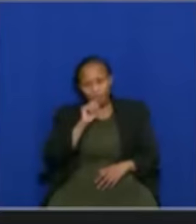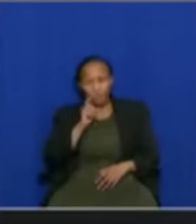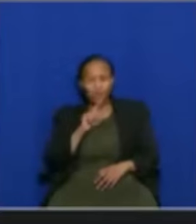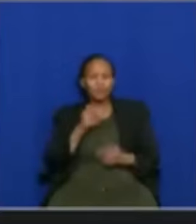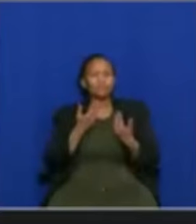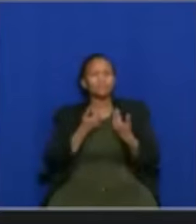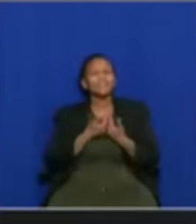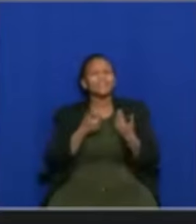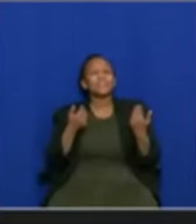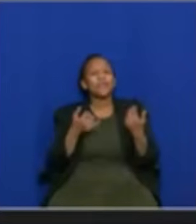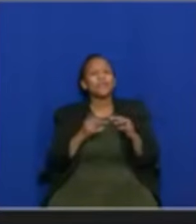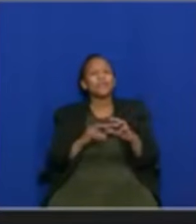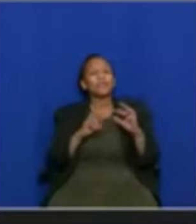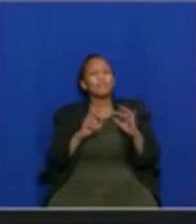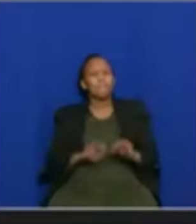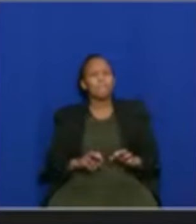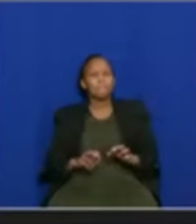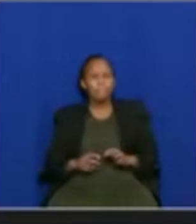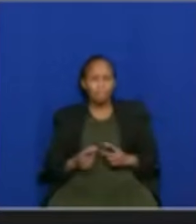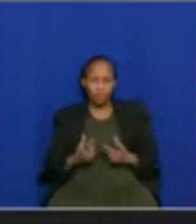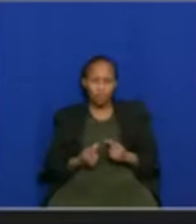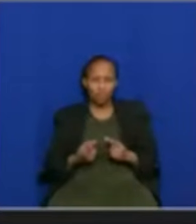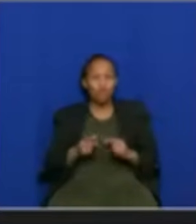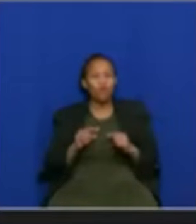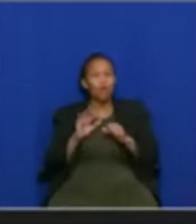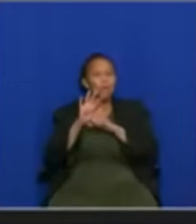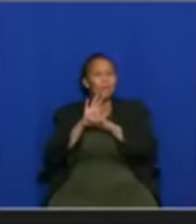the security clearances and vetting